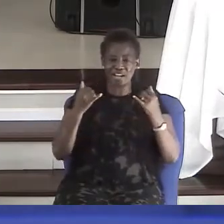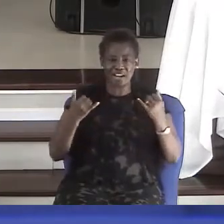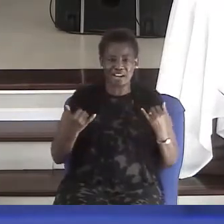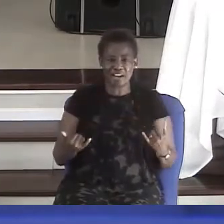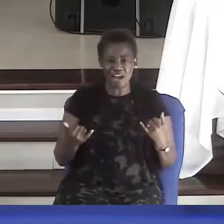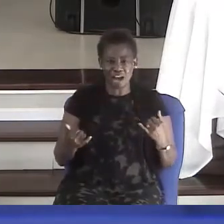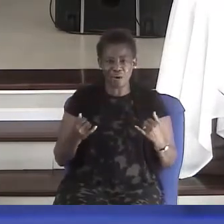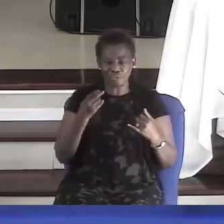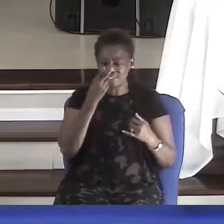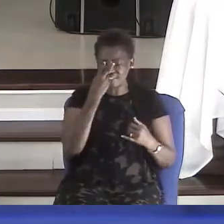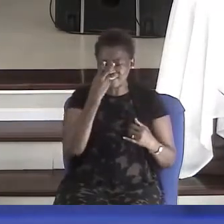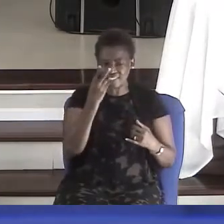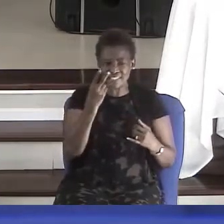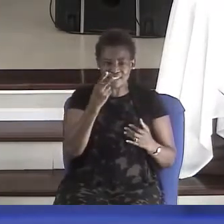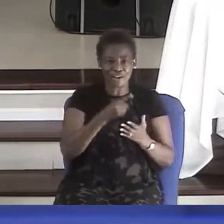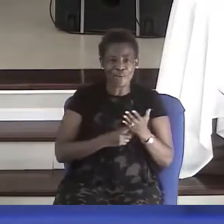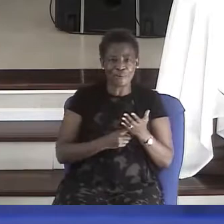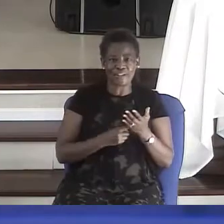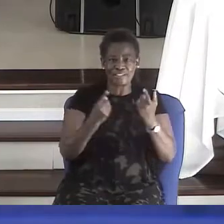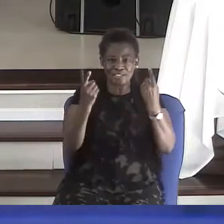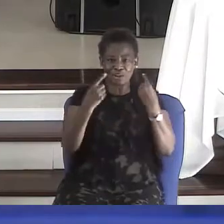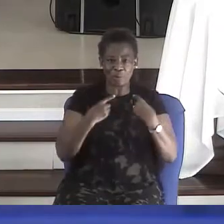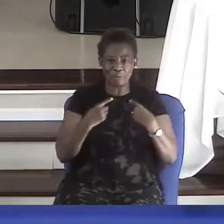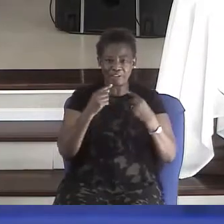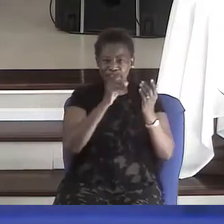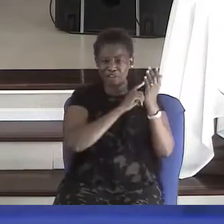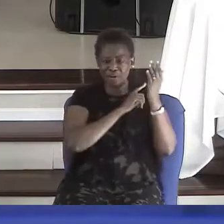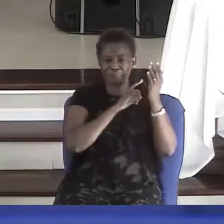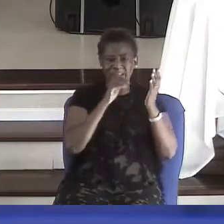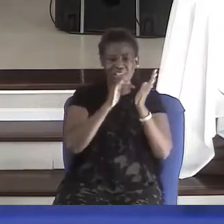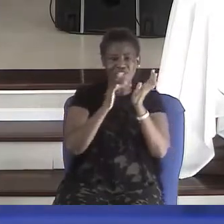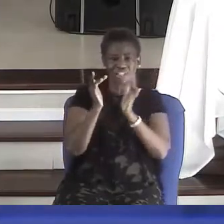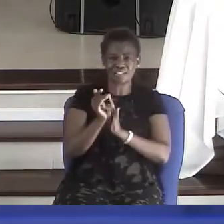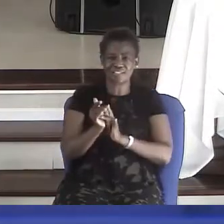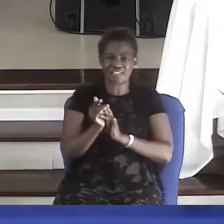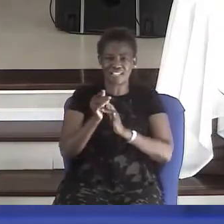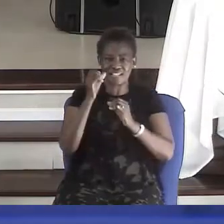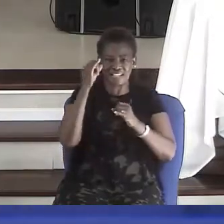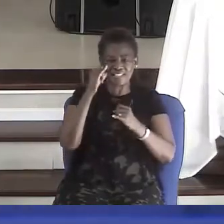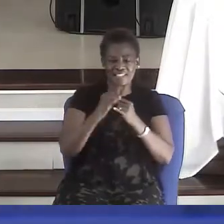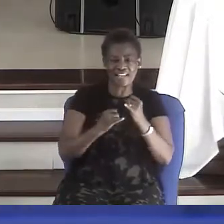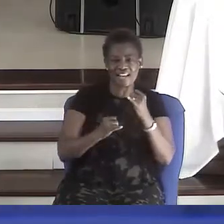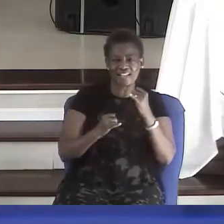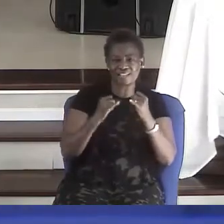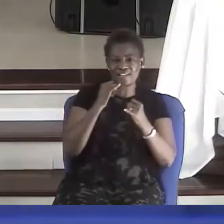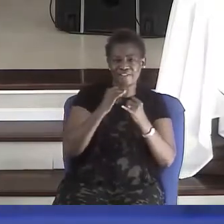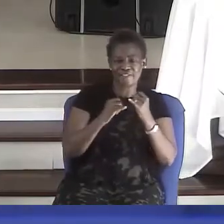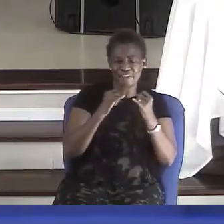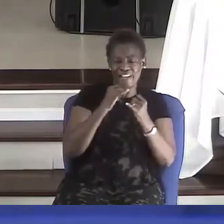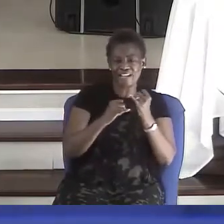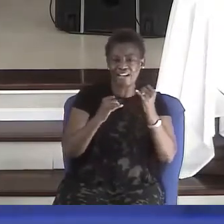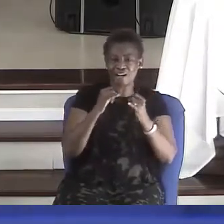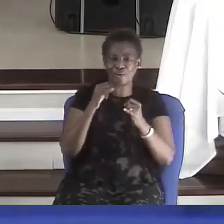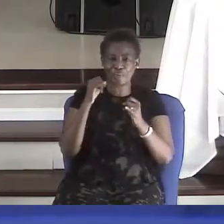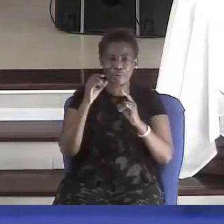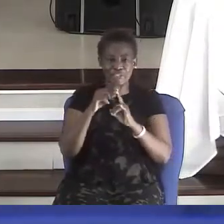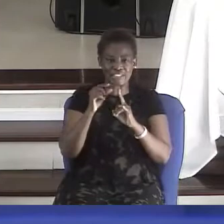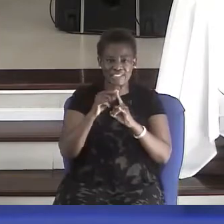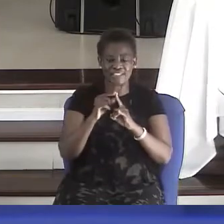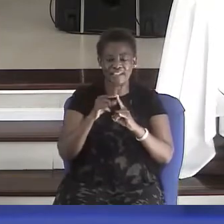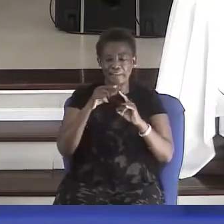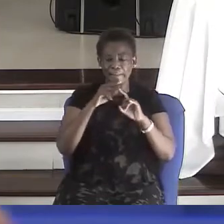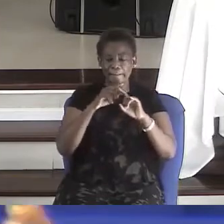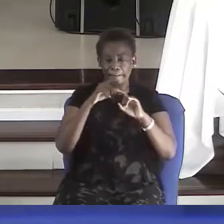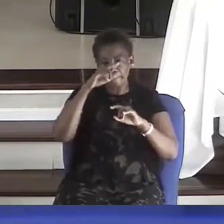and how they were not just the words of Jesus, because long before Jesus came in the flesh, it